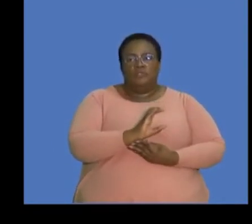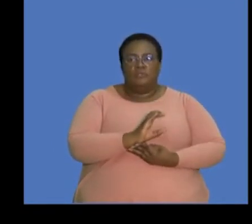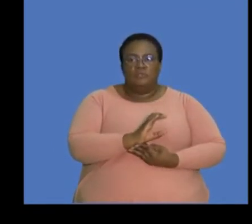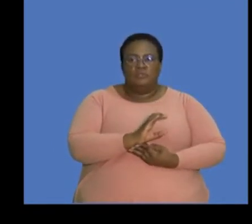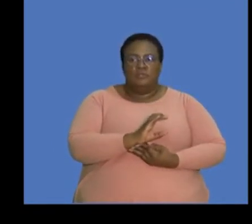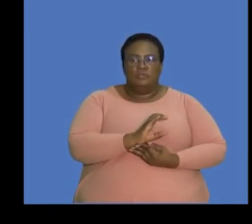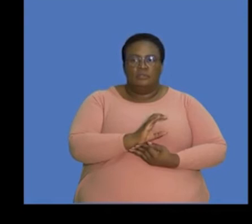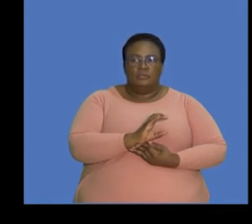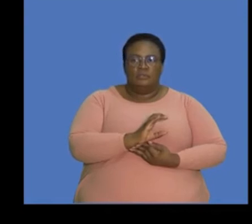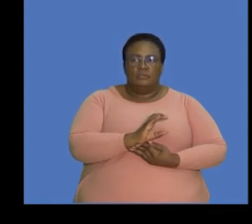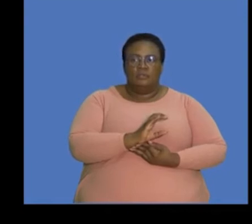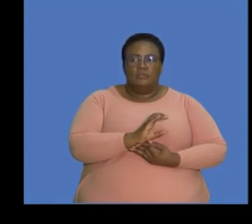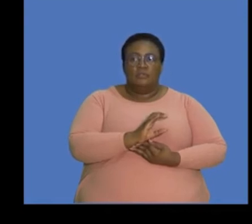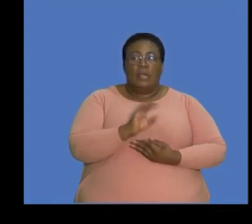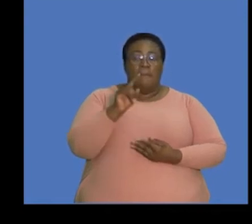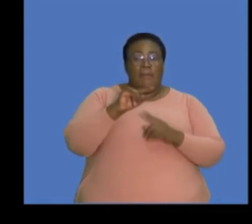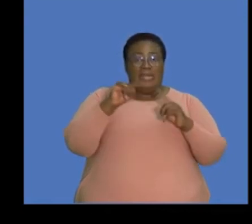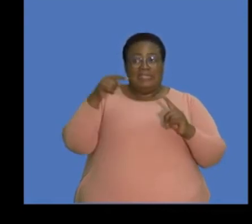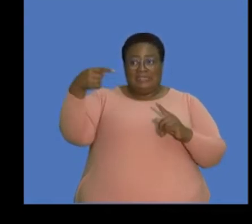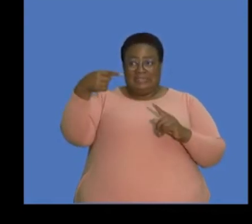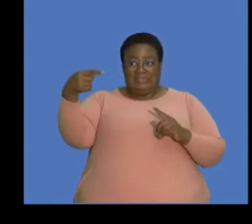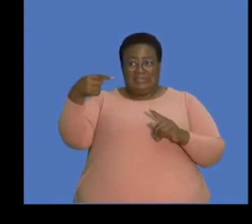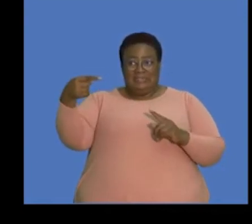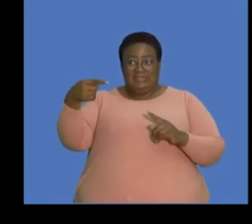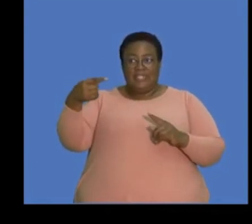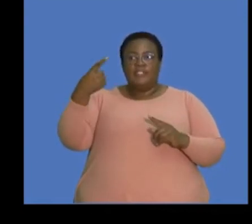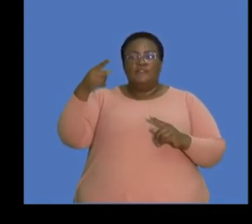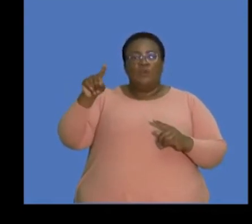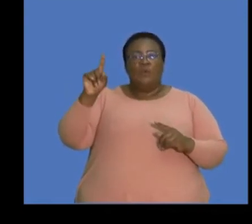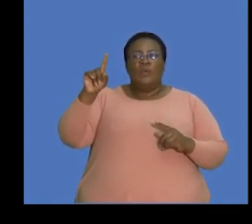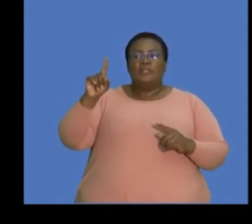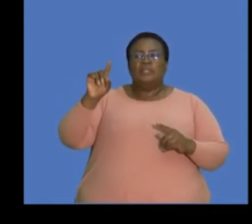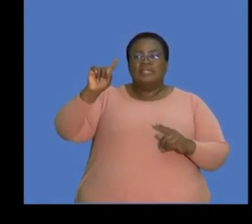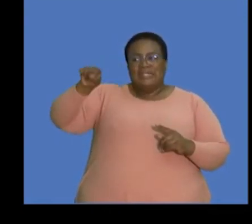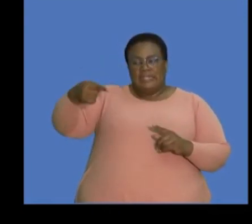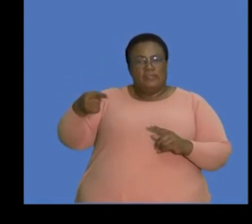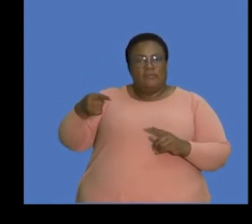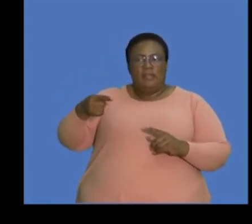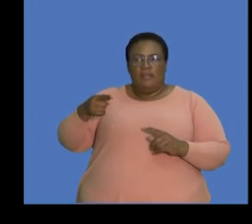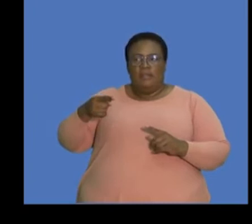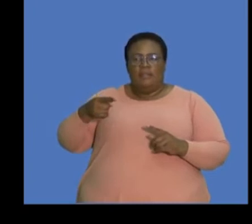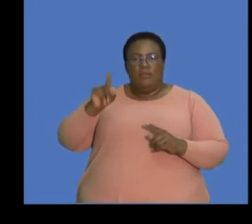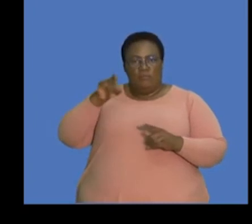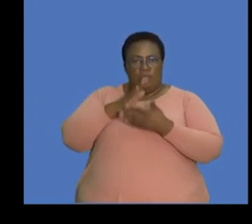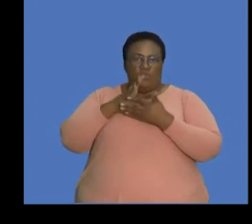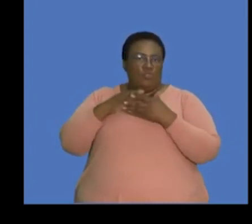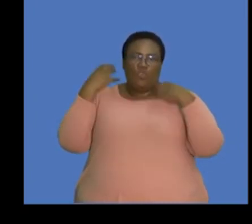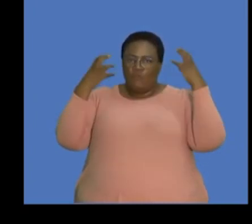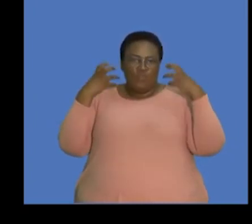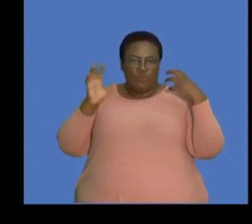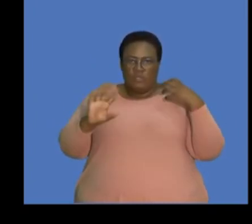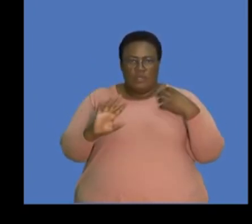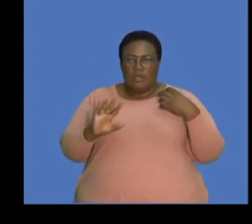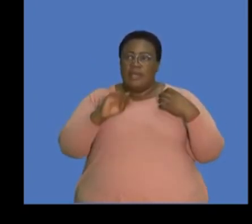negative. Okay, right. But this negative is for the decimal fraction. Okay, let's not confuse the two. Right.